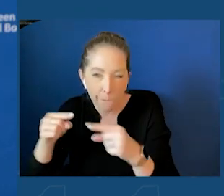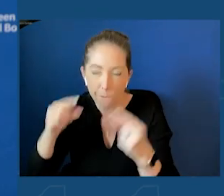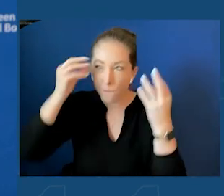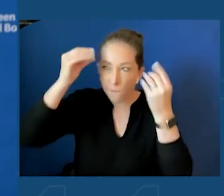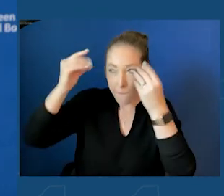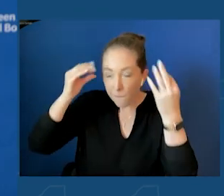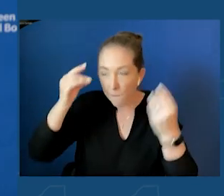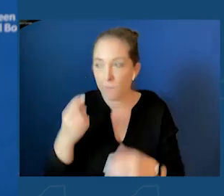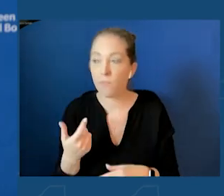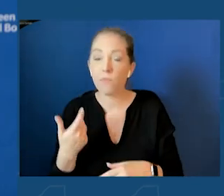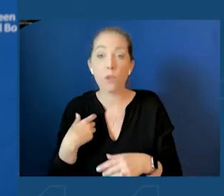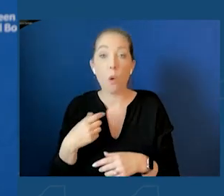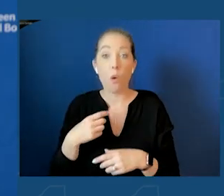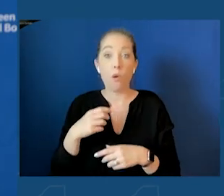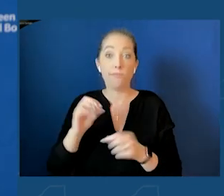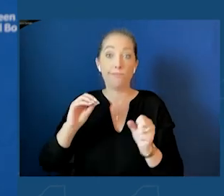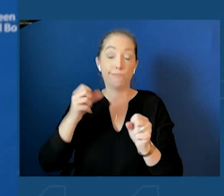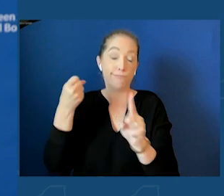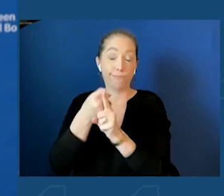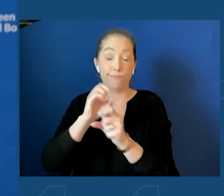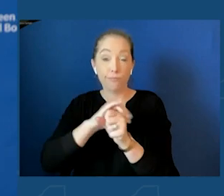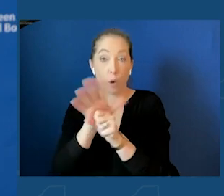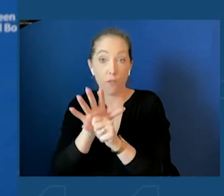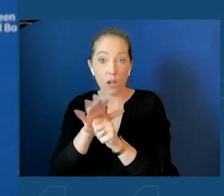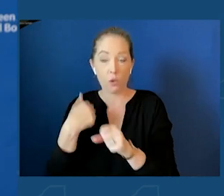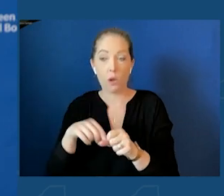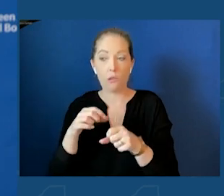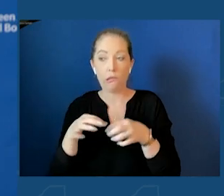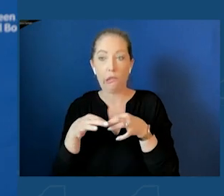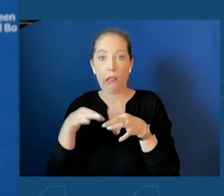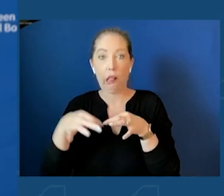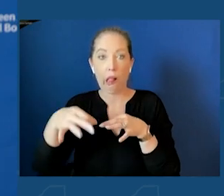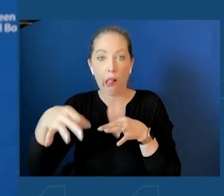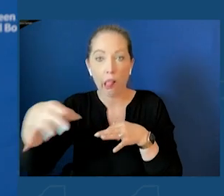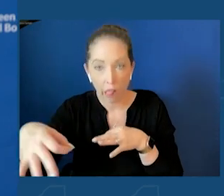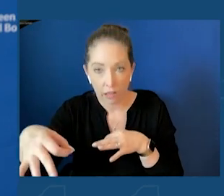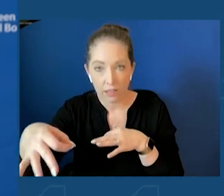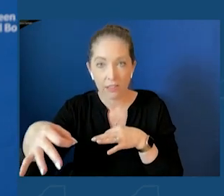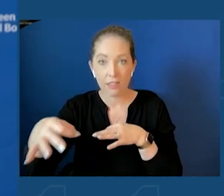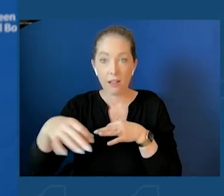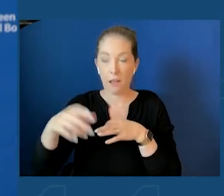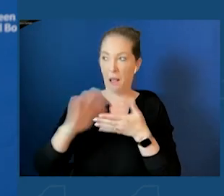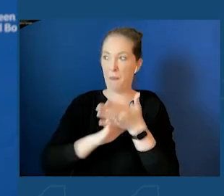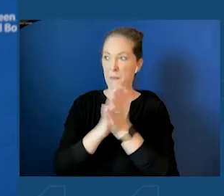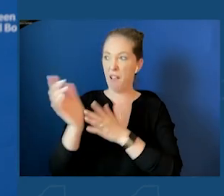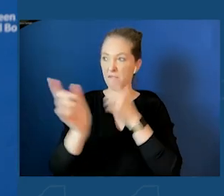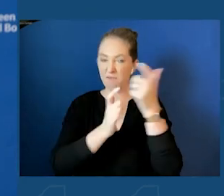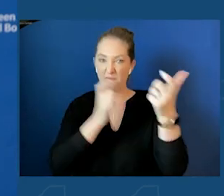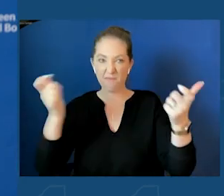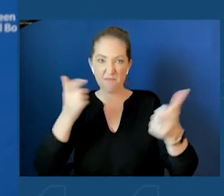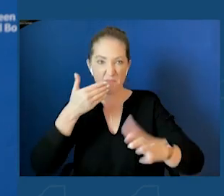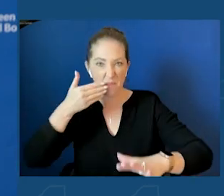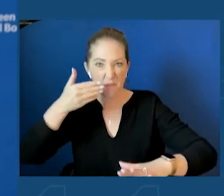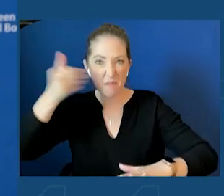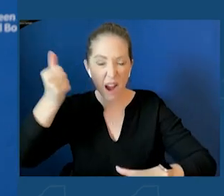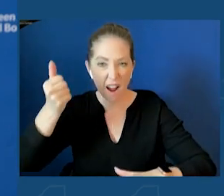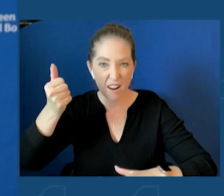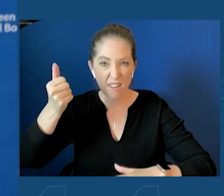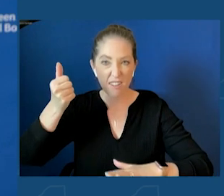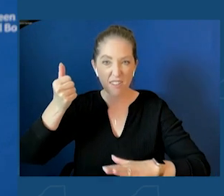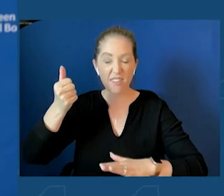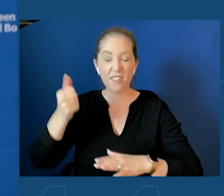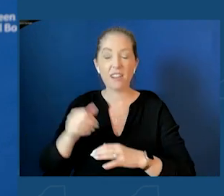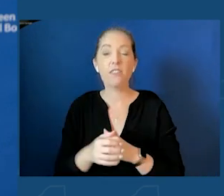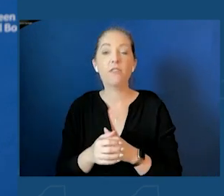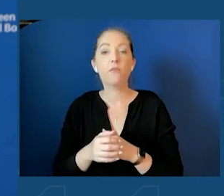the pandemic, but good things come to those who wait. It got bigger and better with your leadership. And we never